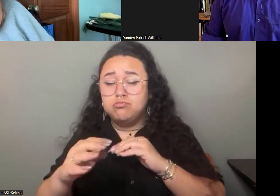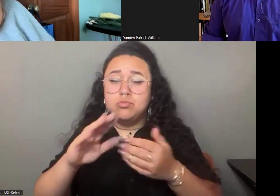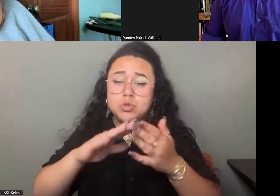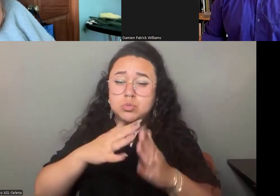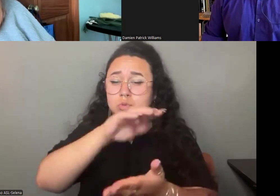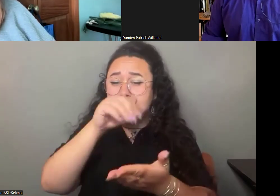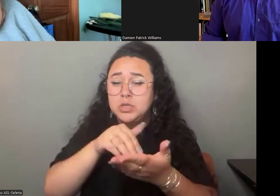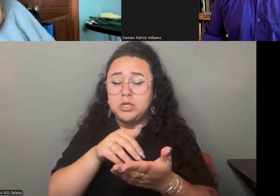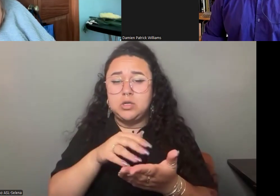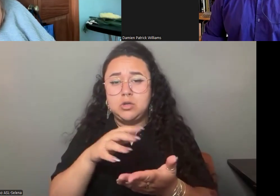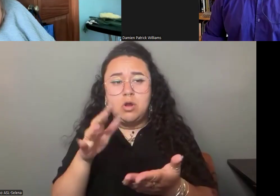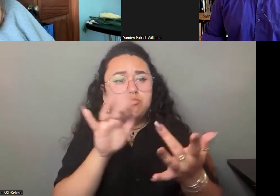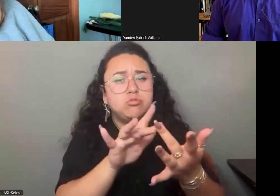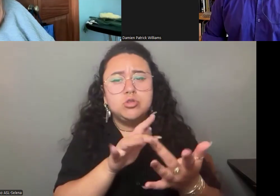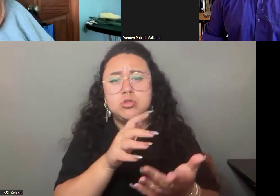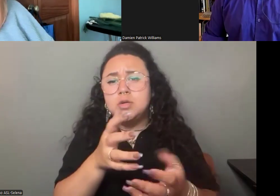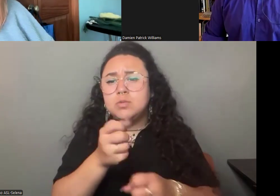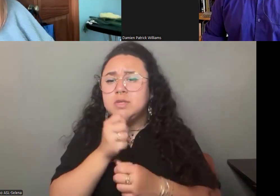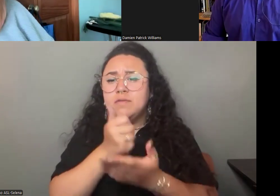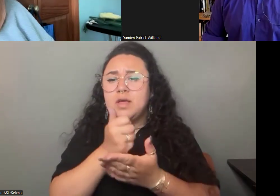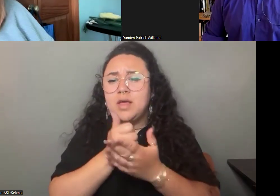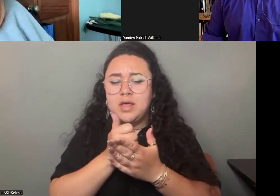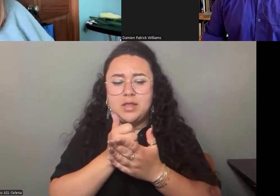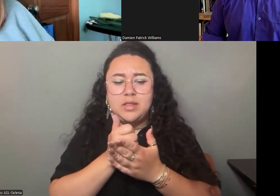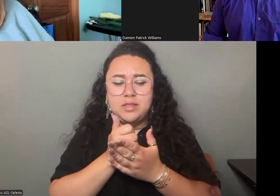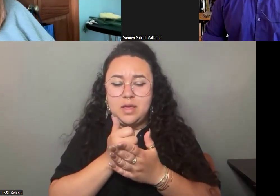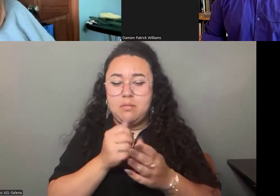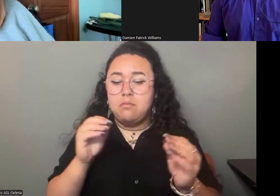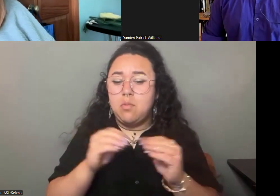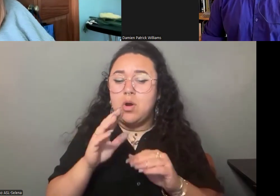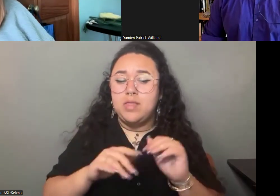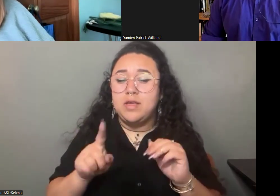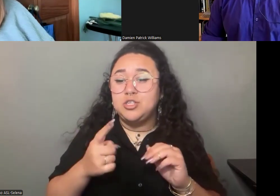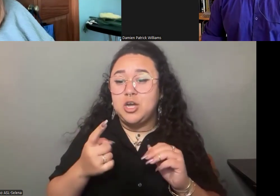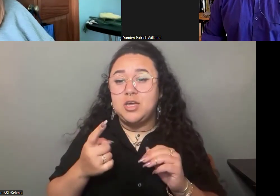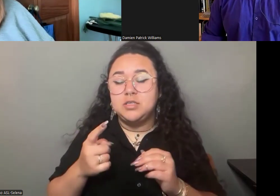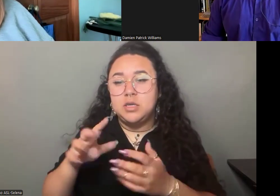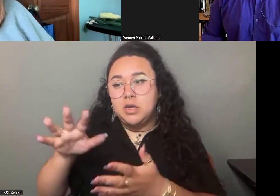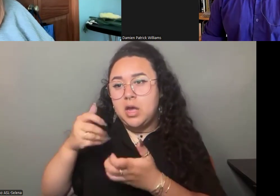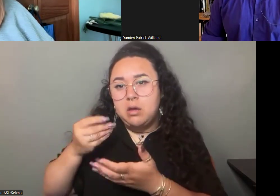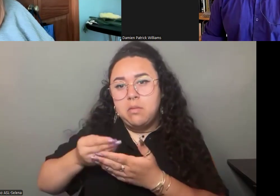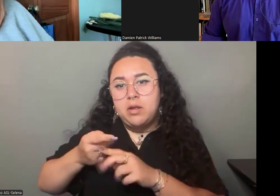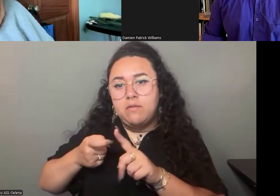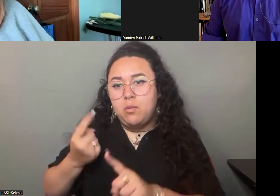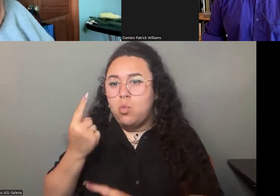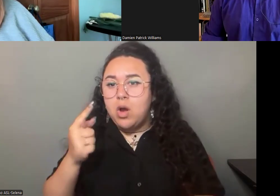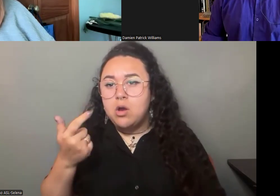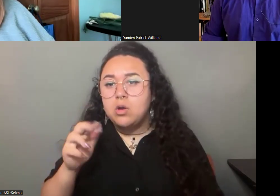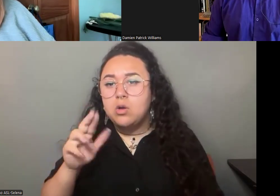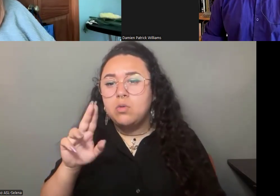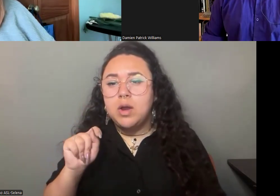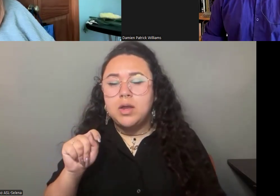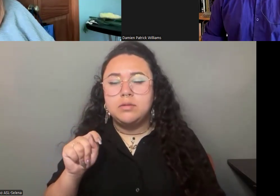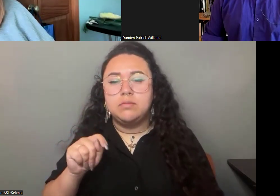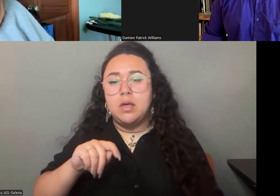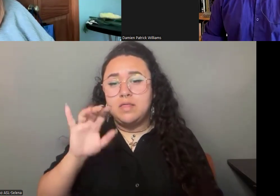center that outlasts the lifespan of this grant by a lot. But what does that actually look like? It's still kind of up in